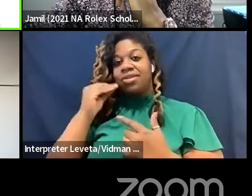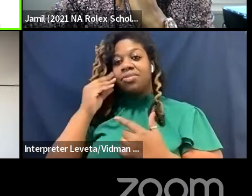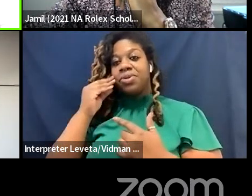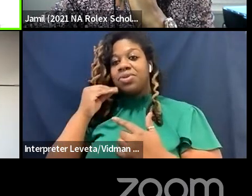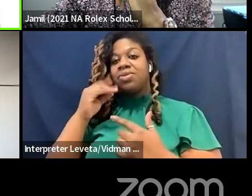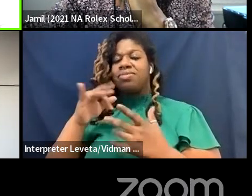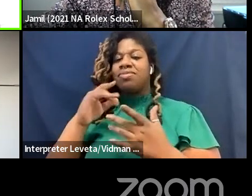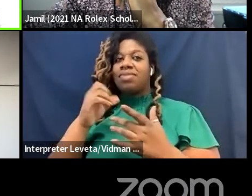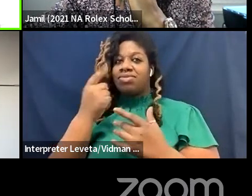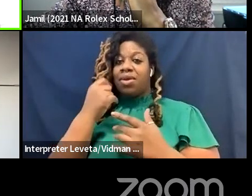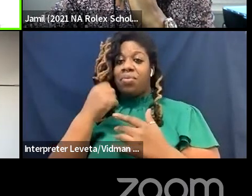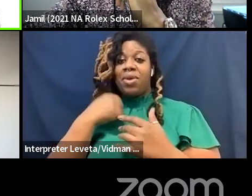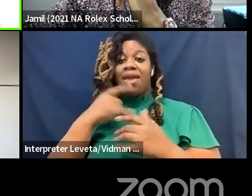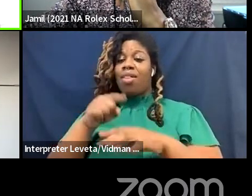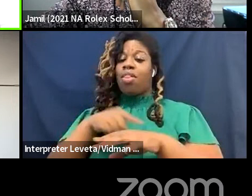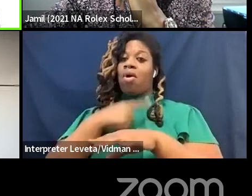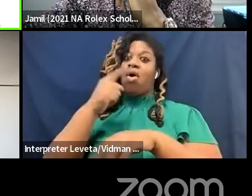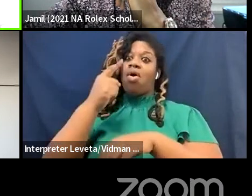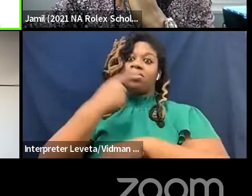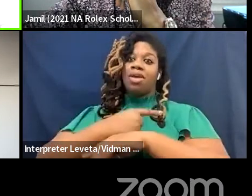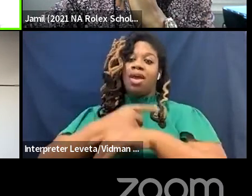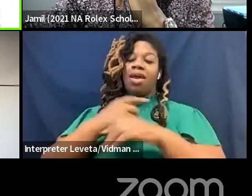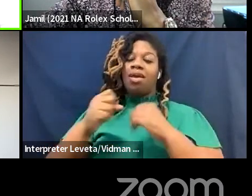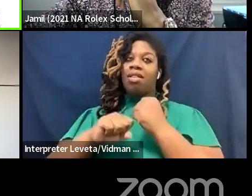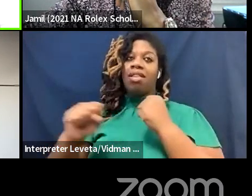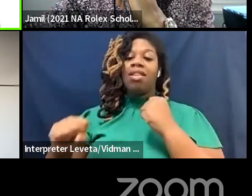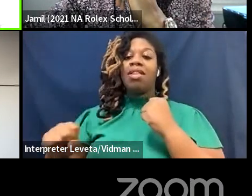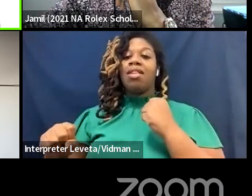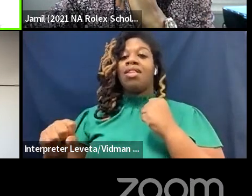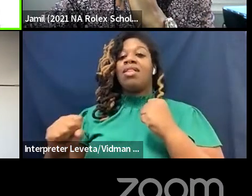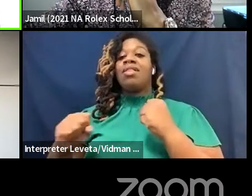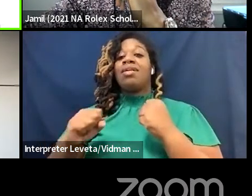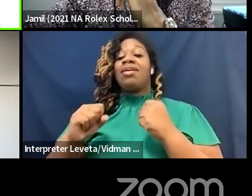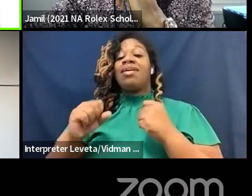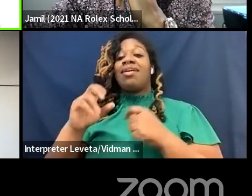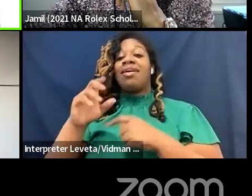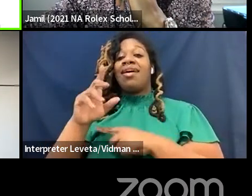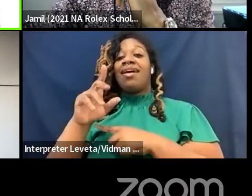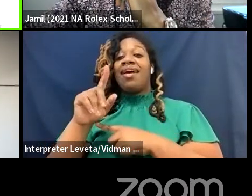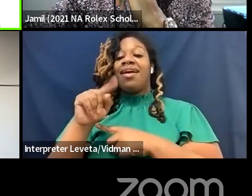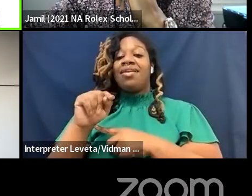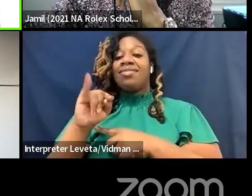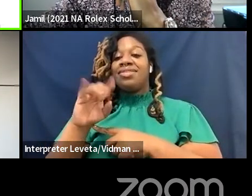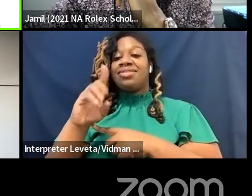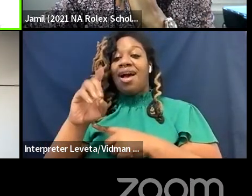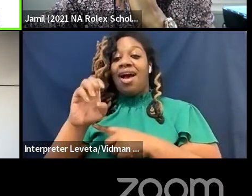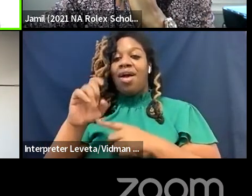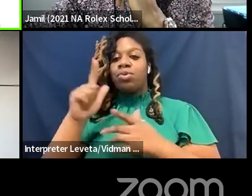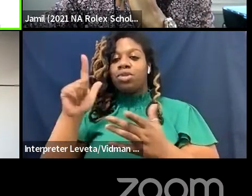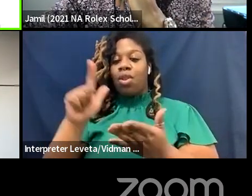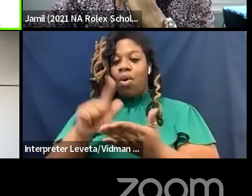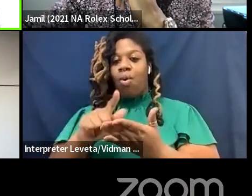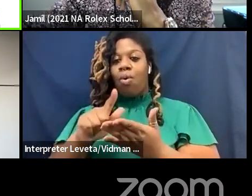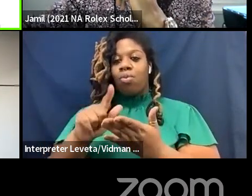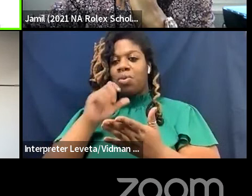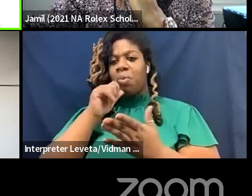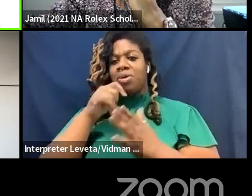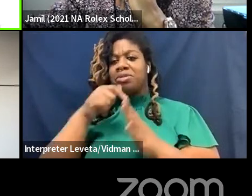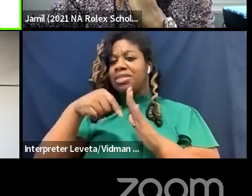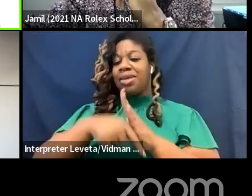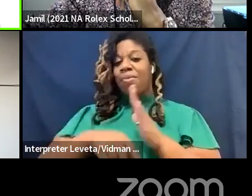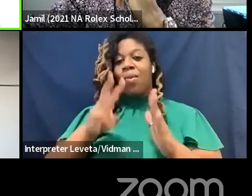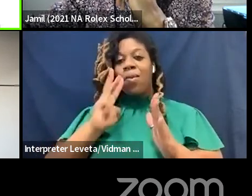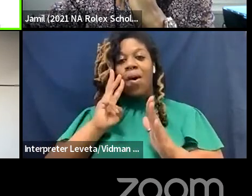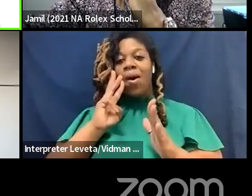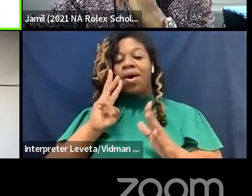fortunately, you know, the tide was a little low, so it wasn't too deep, but just kind of balancing the